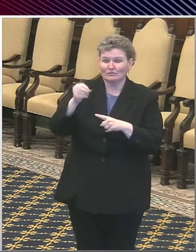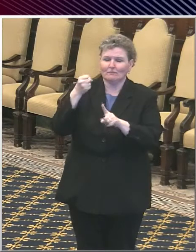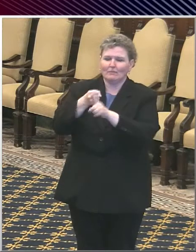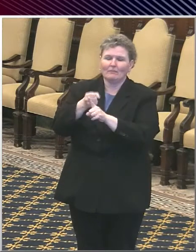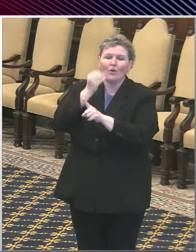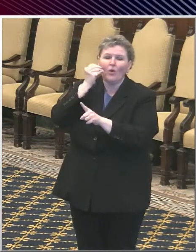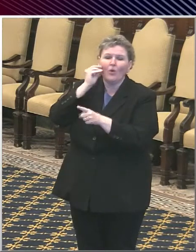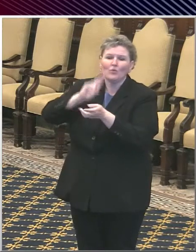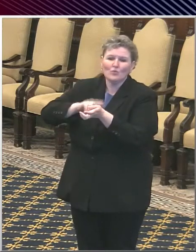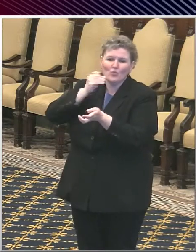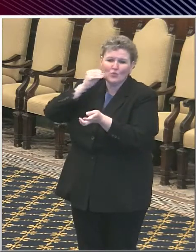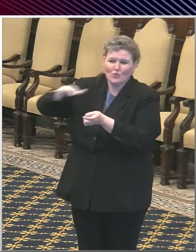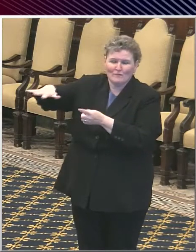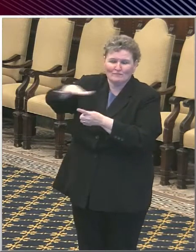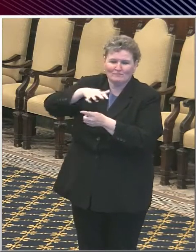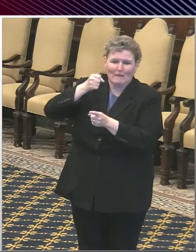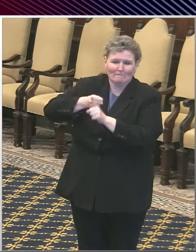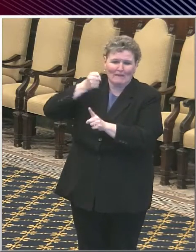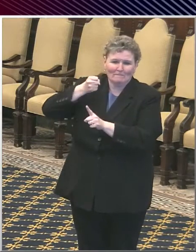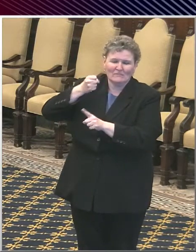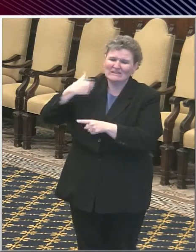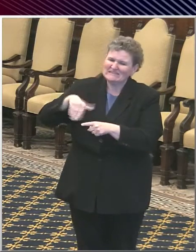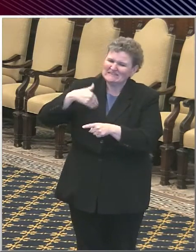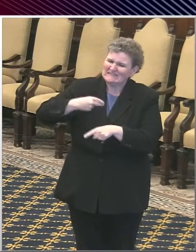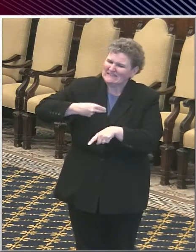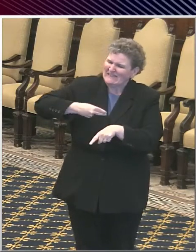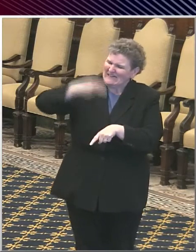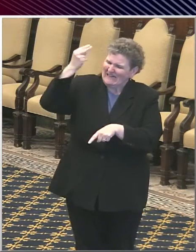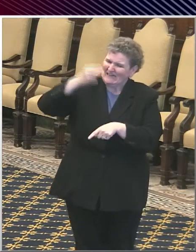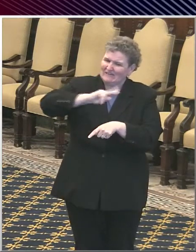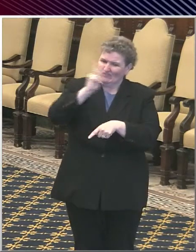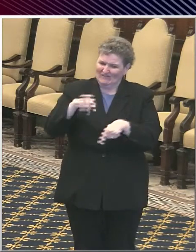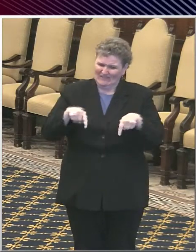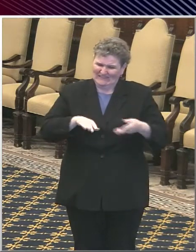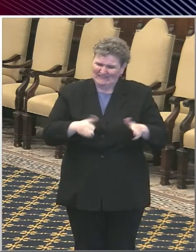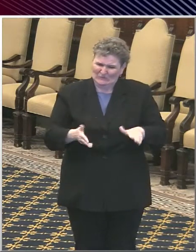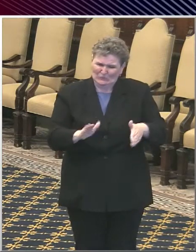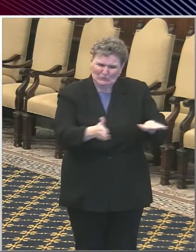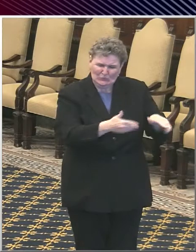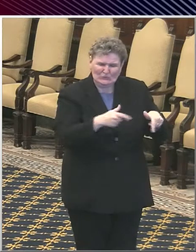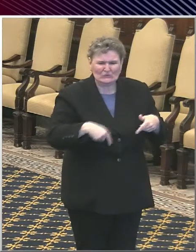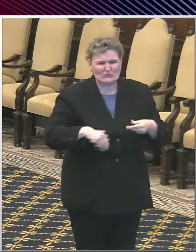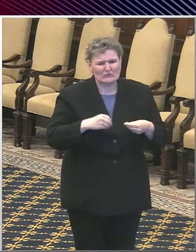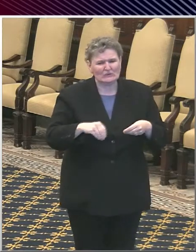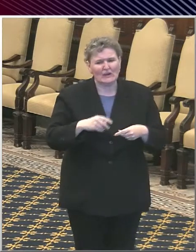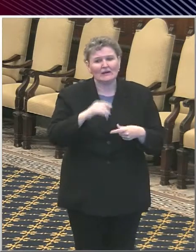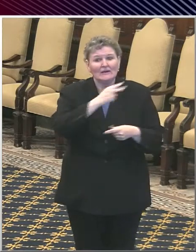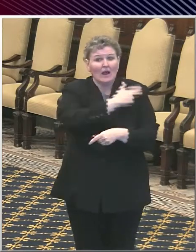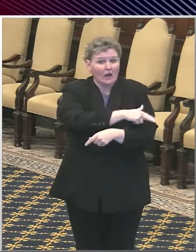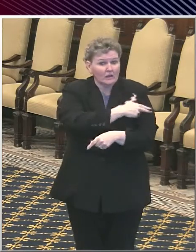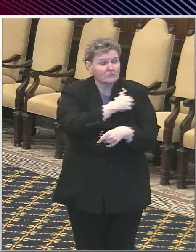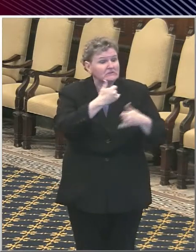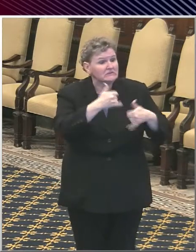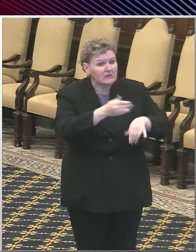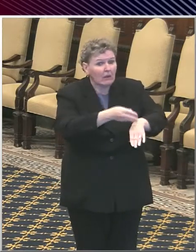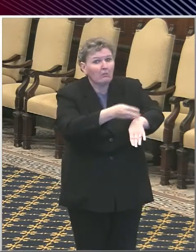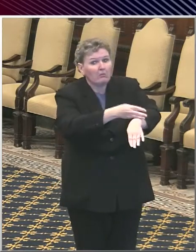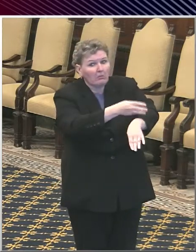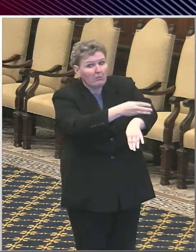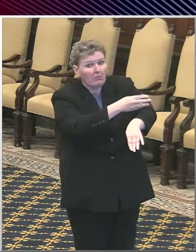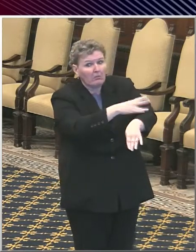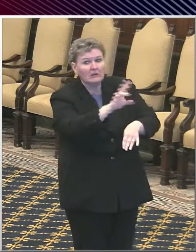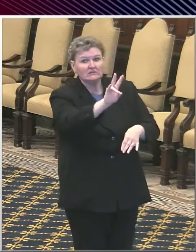of 986. Well, let me explain why it is we got that large number in one day. That came mostly from our matching 2 different